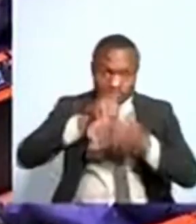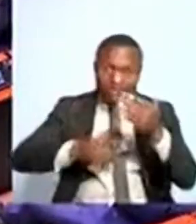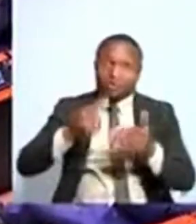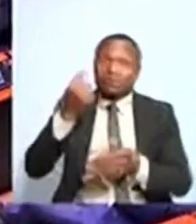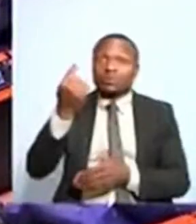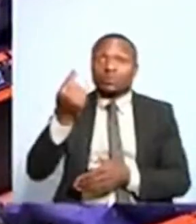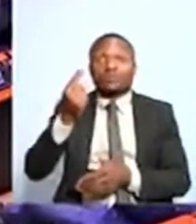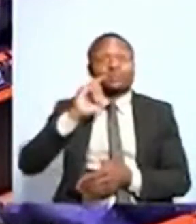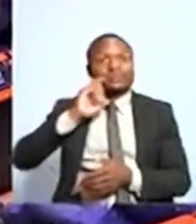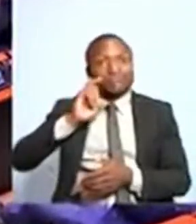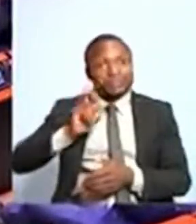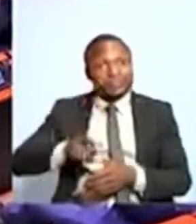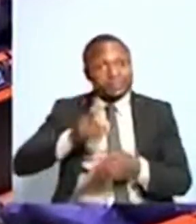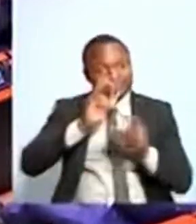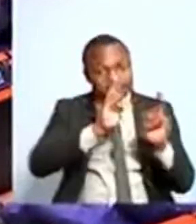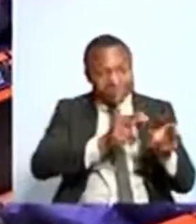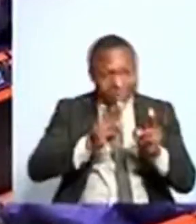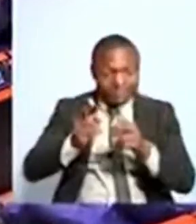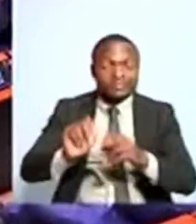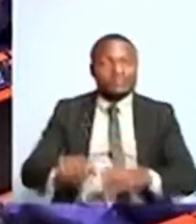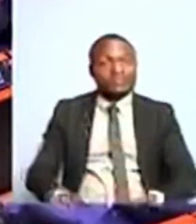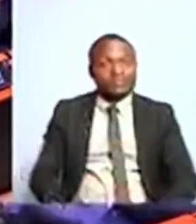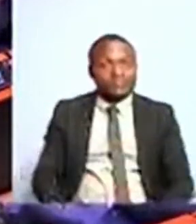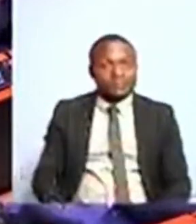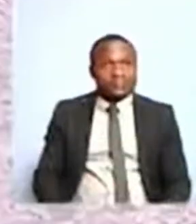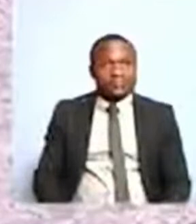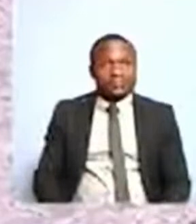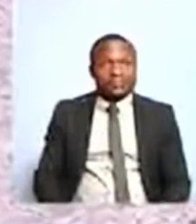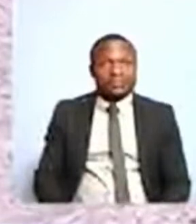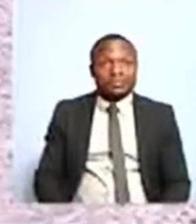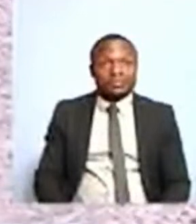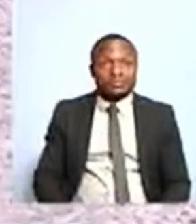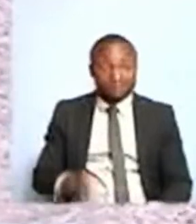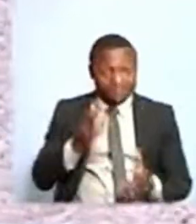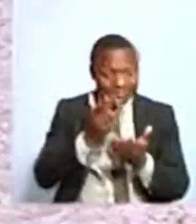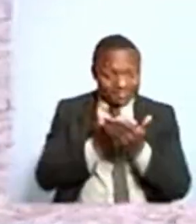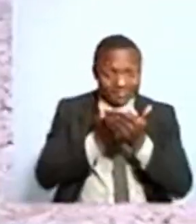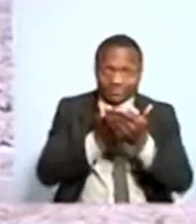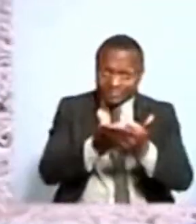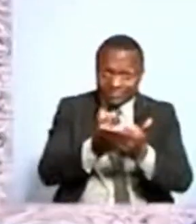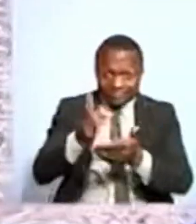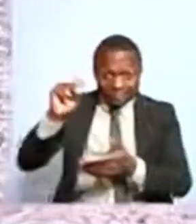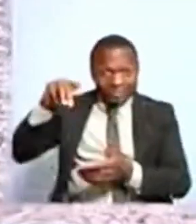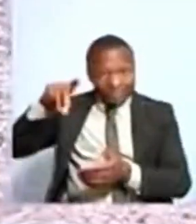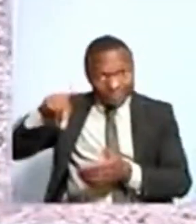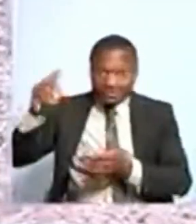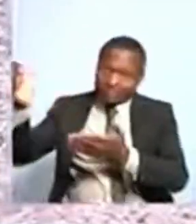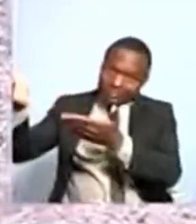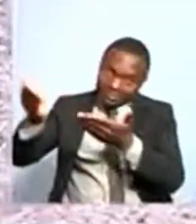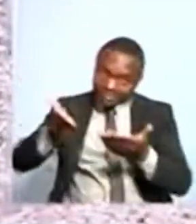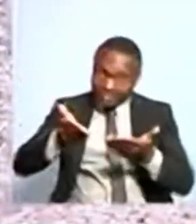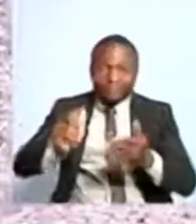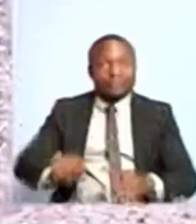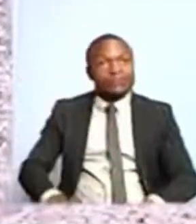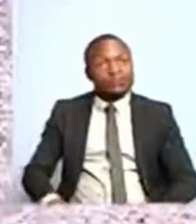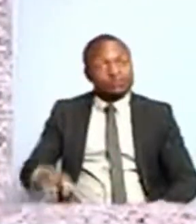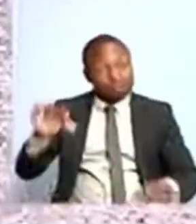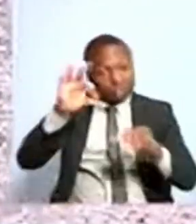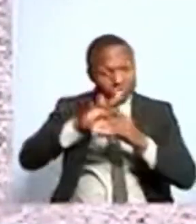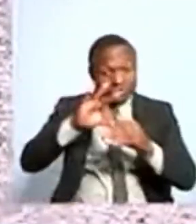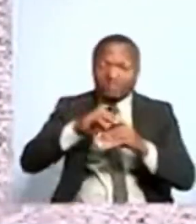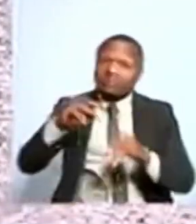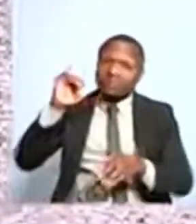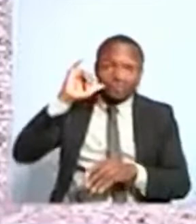actually supposed to be responding to, because the submissions that the member has made were voted on